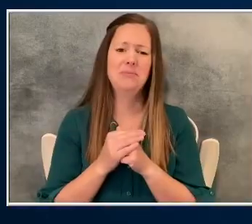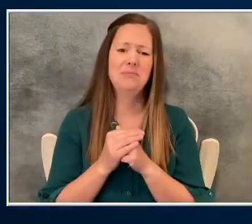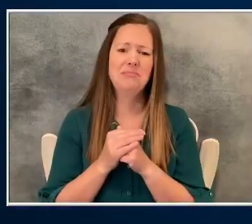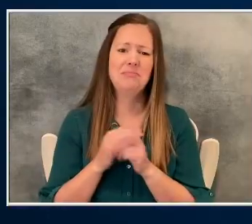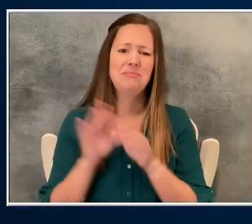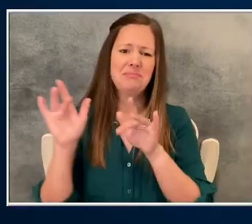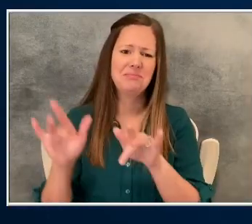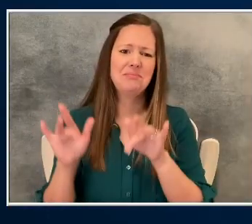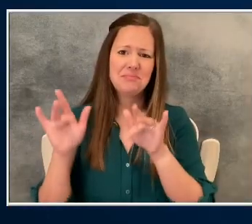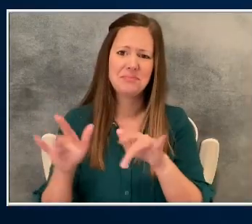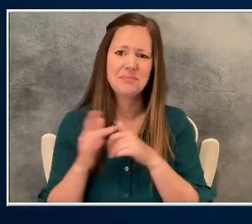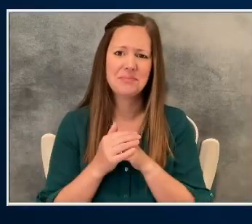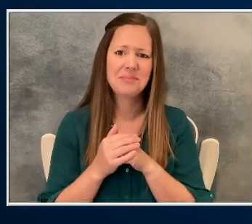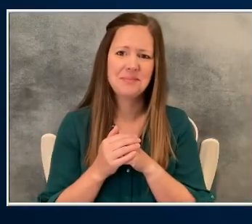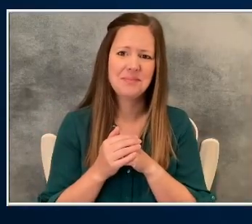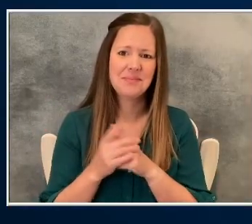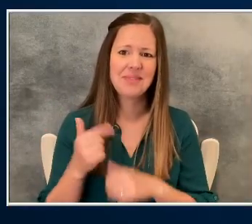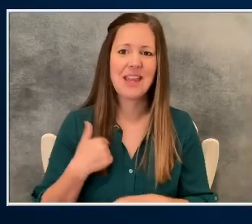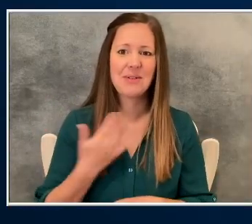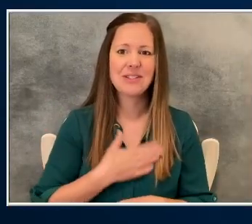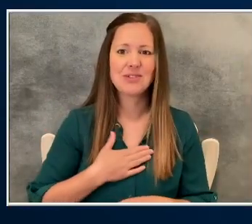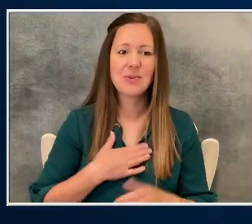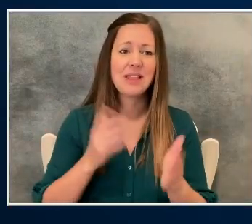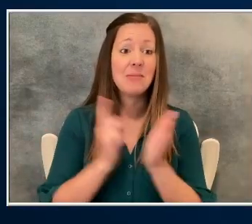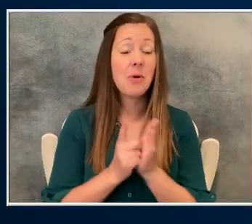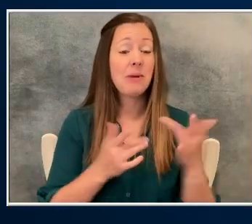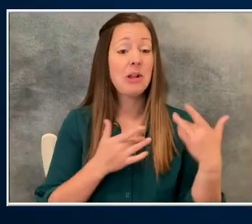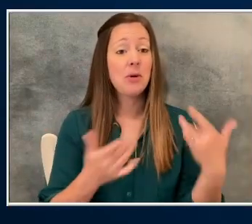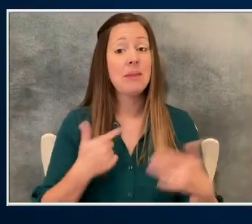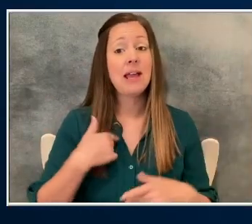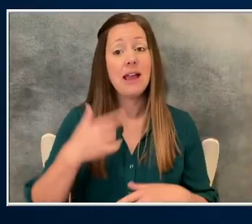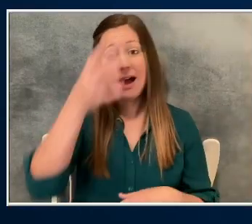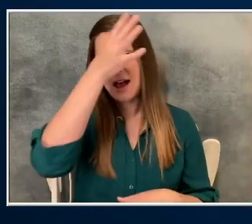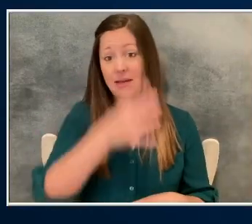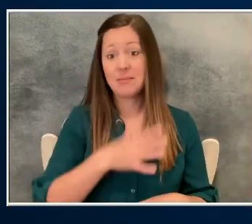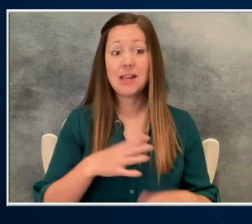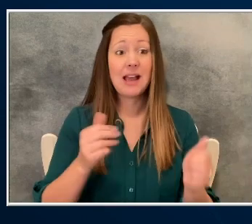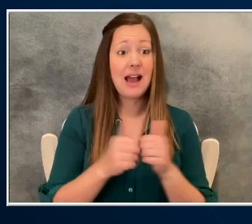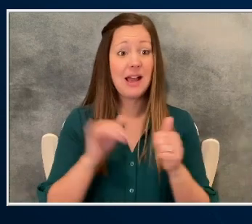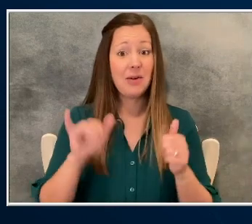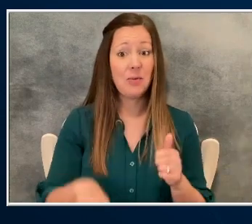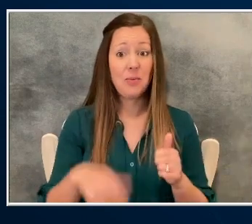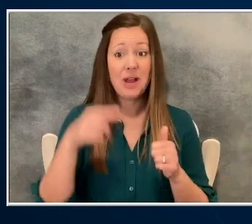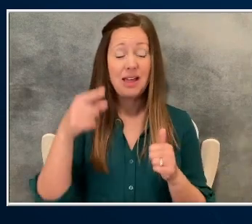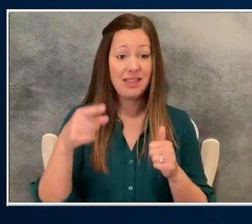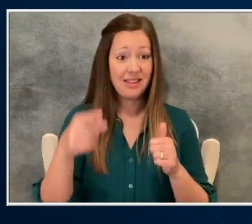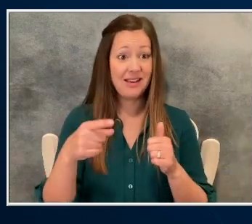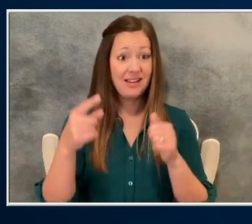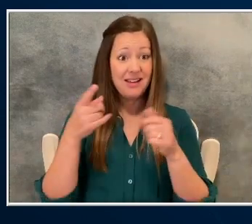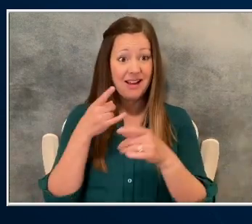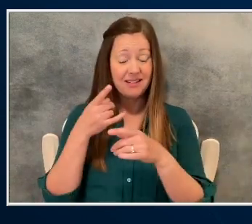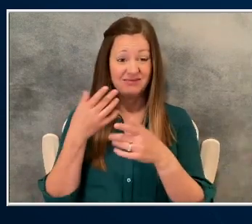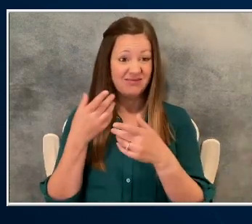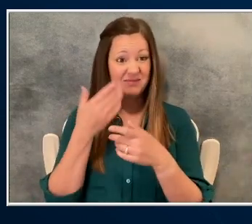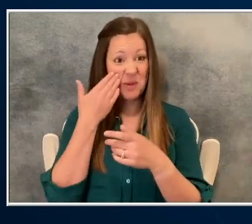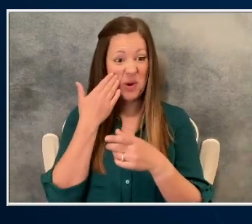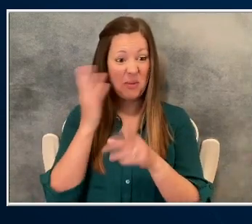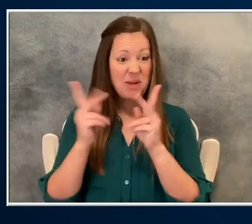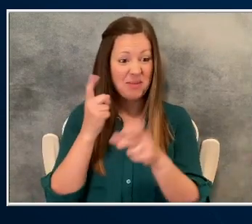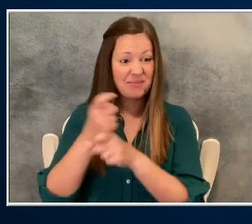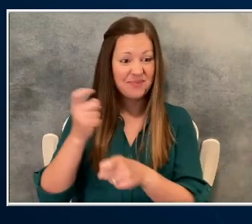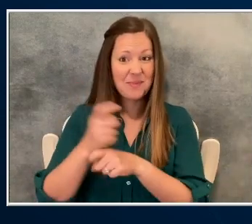was enjoying the moment, actually, because normally I'm the guy with the tight white tank top on getting made fun of, but this is my opportunity to finally take on